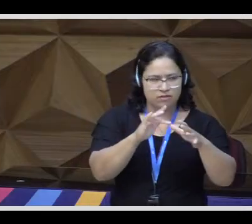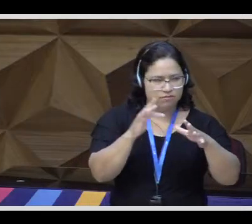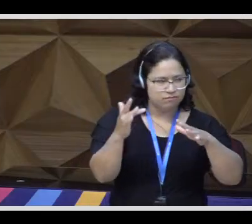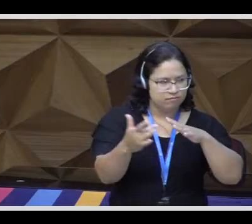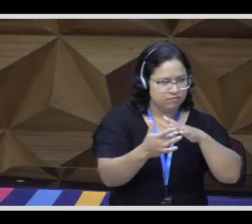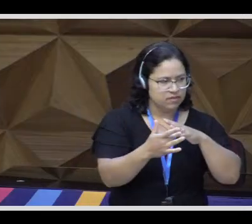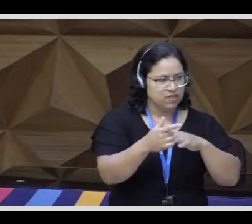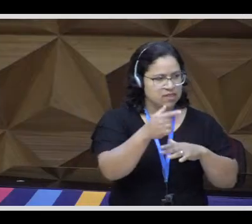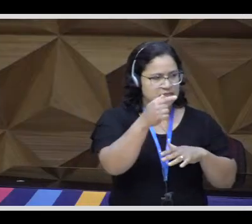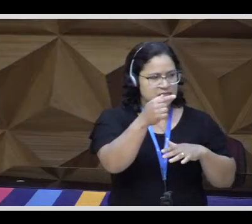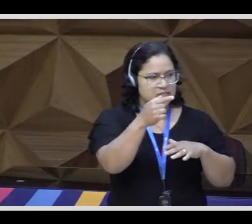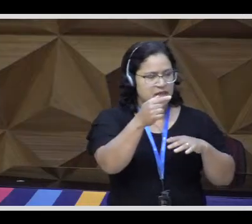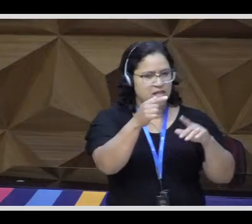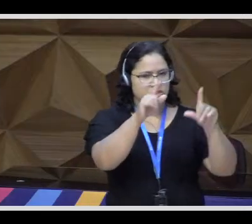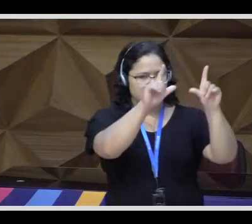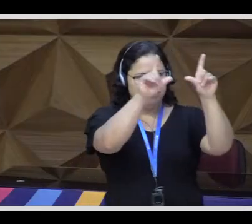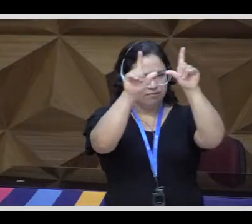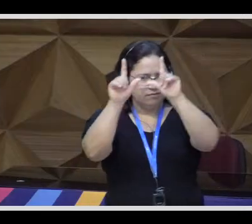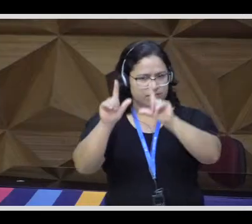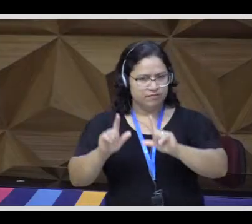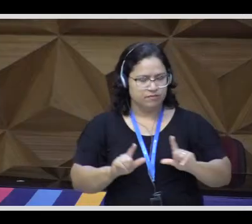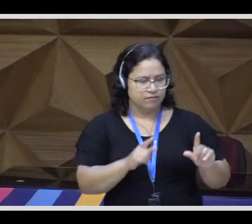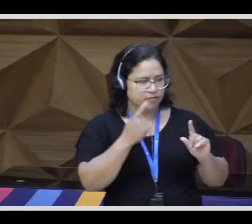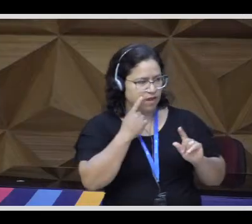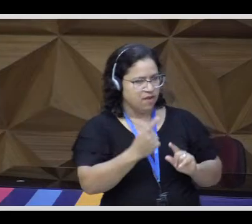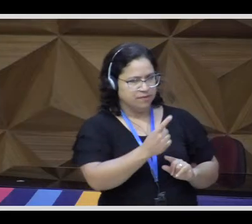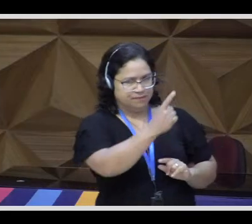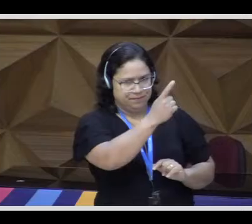platforms. Okay, so